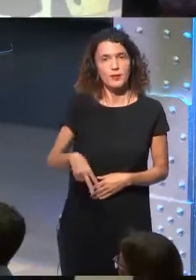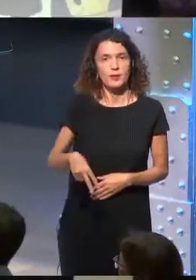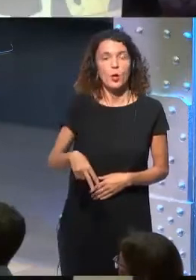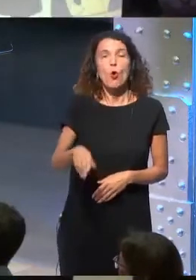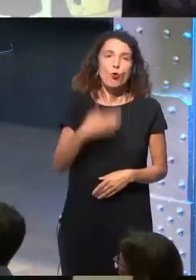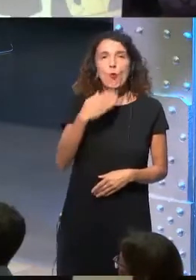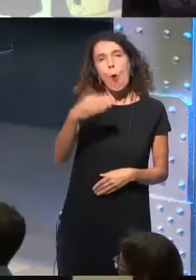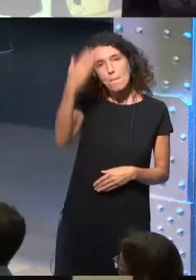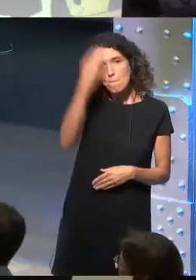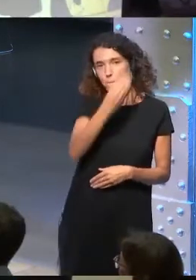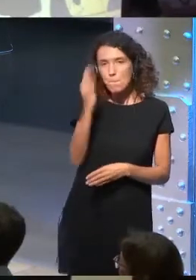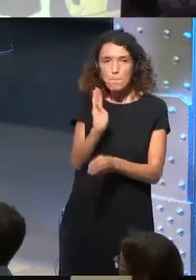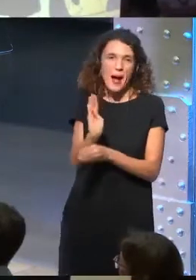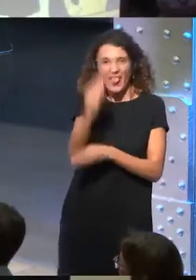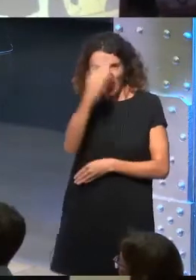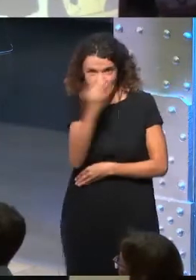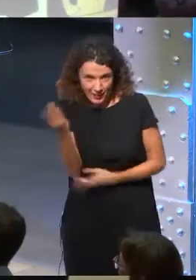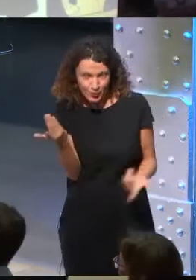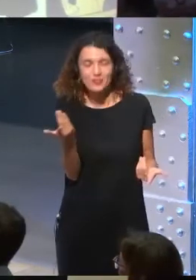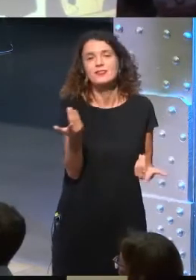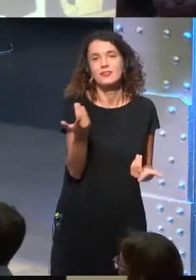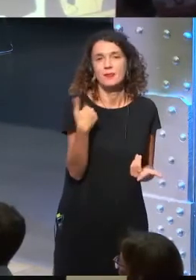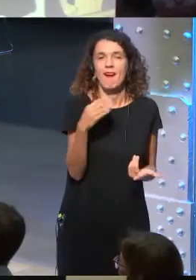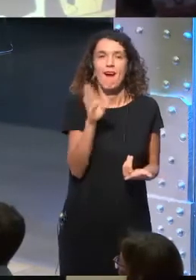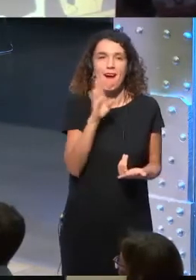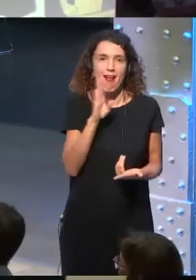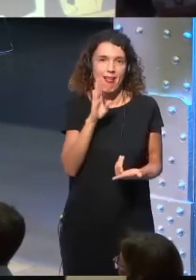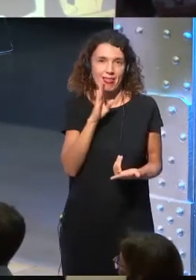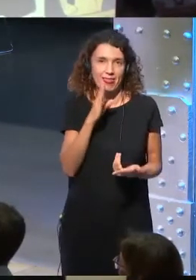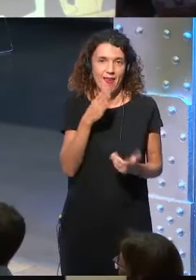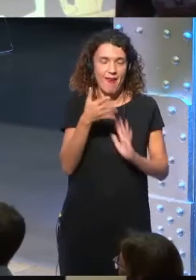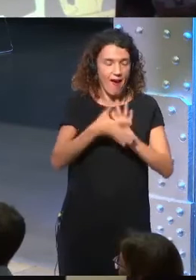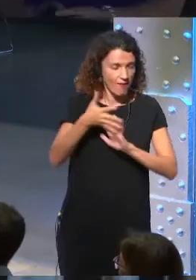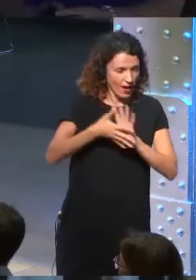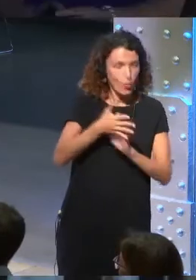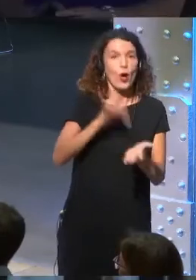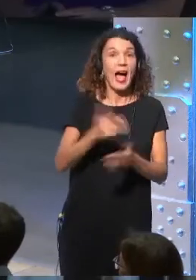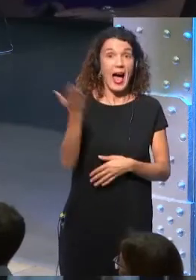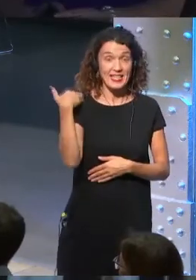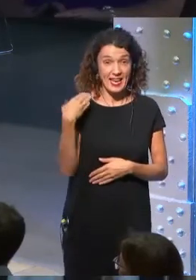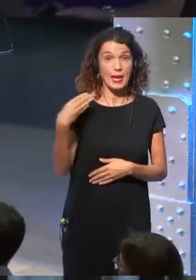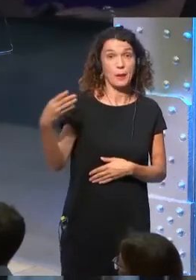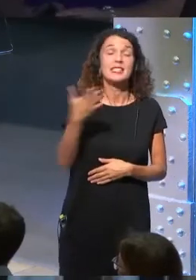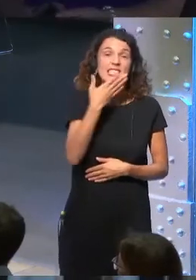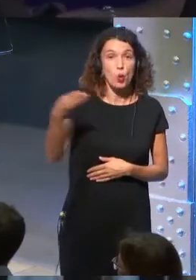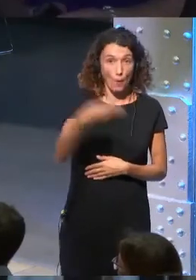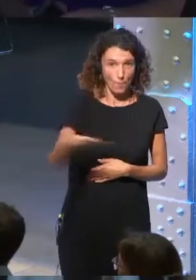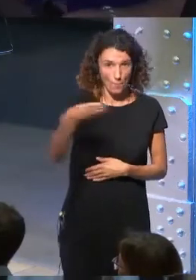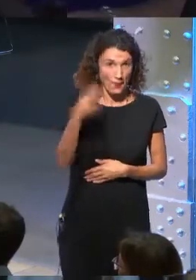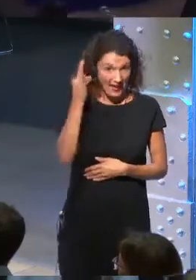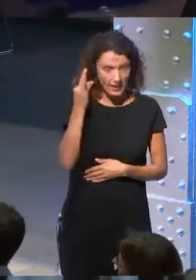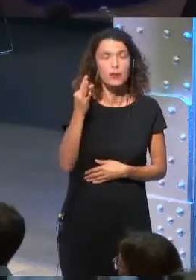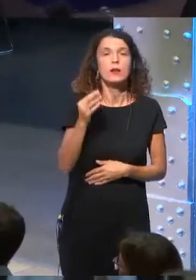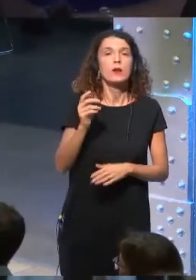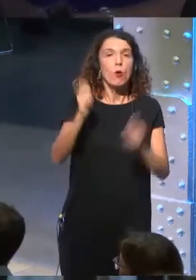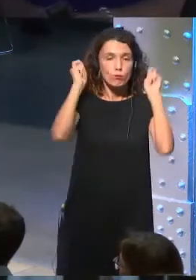O sea, algo así como... Something similar to Plauto's lar that I've just mentioned. Yesterday, Mary Bird